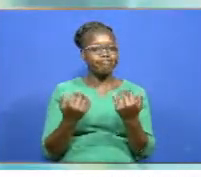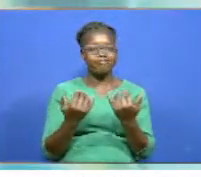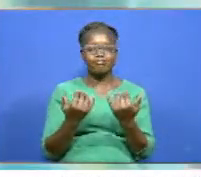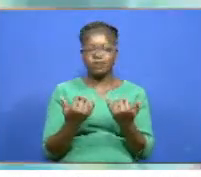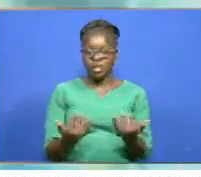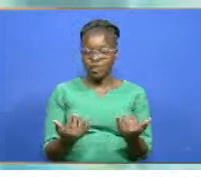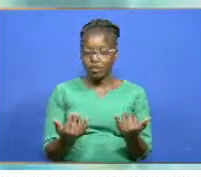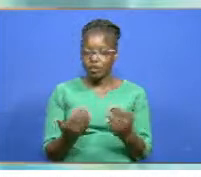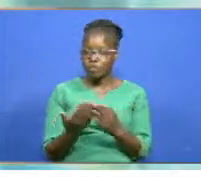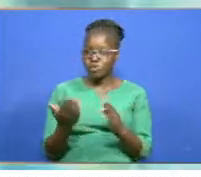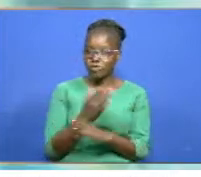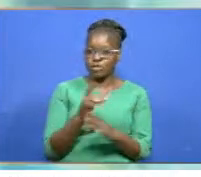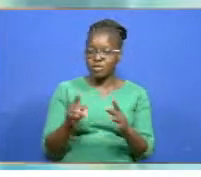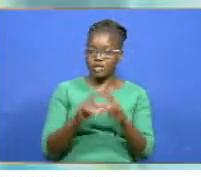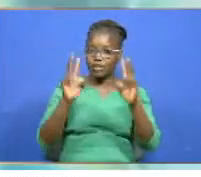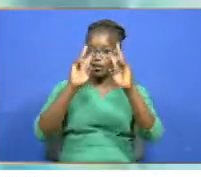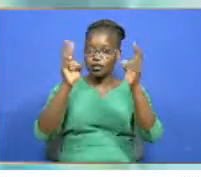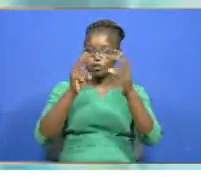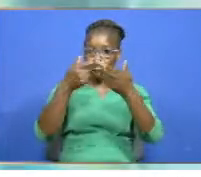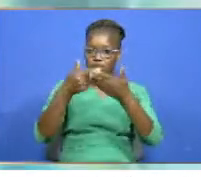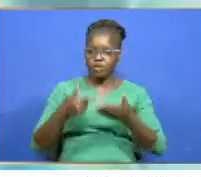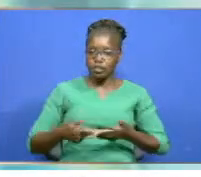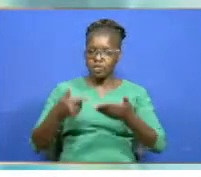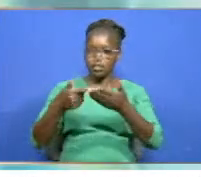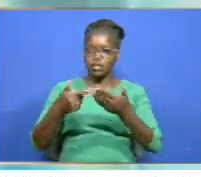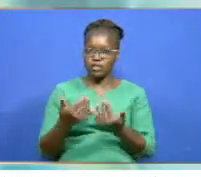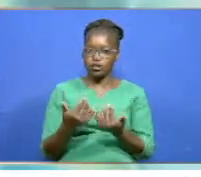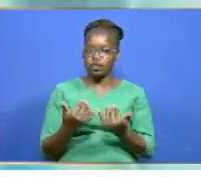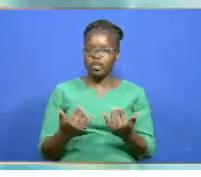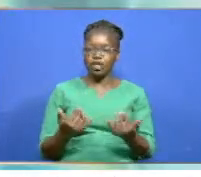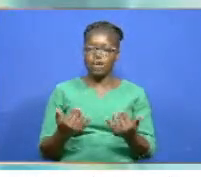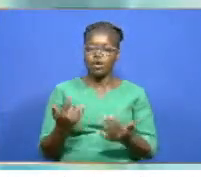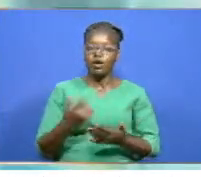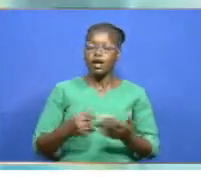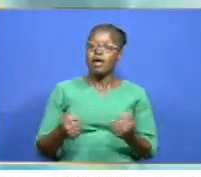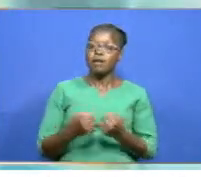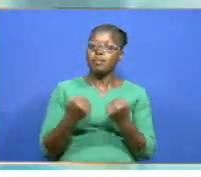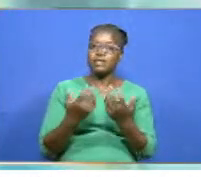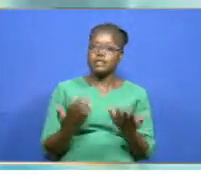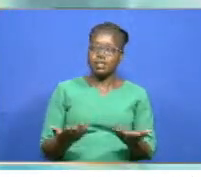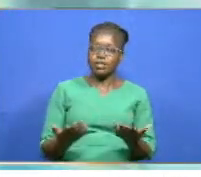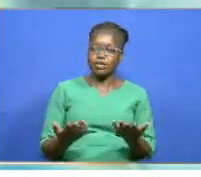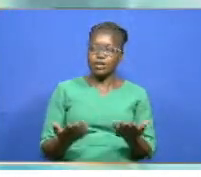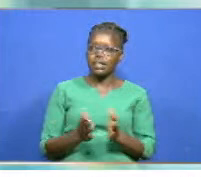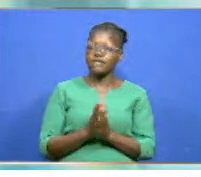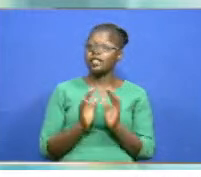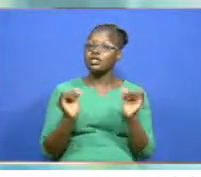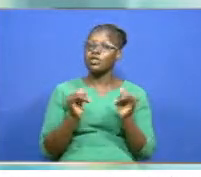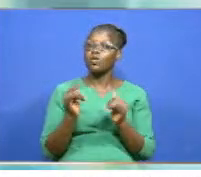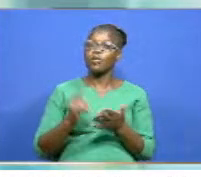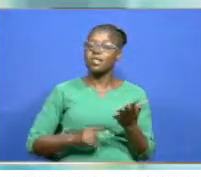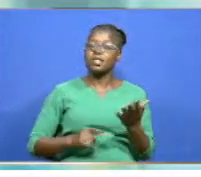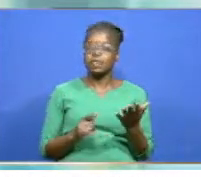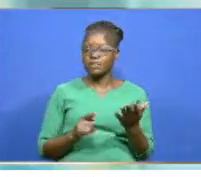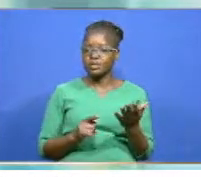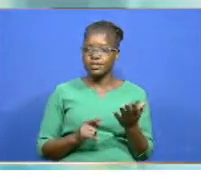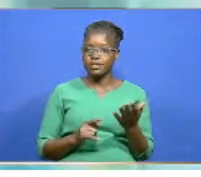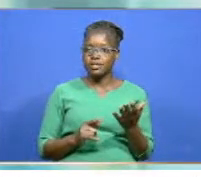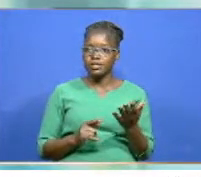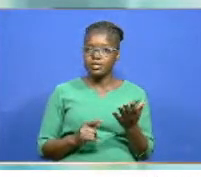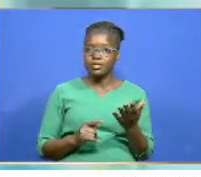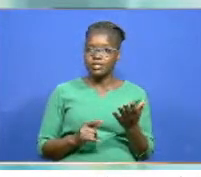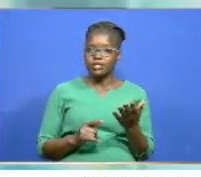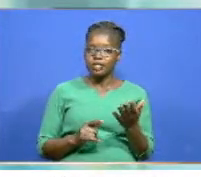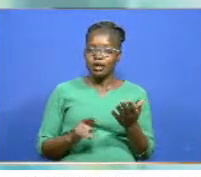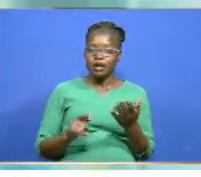before we began a topic of discussion, I believe what is really happening in the country, and the newest thing is that Kenya has been able to